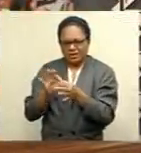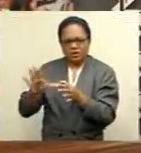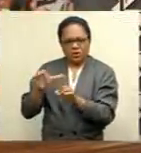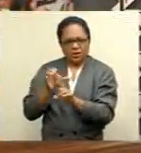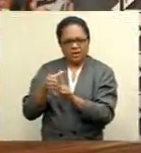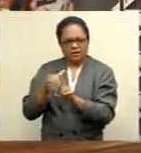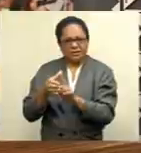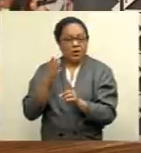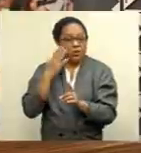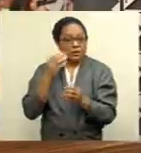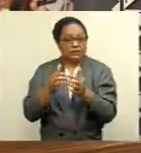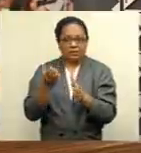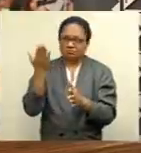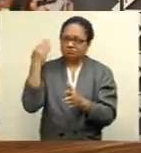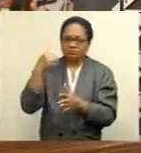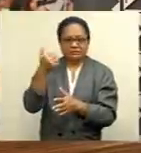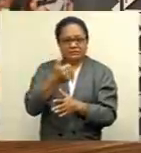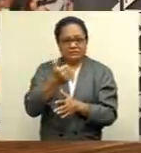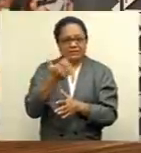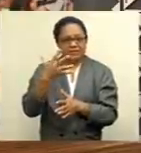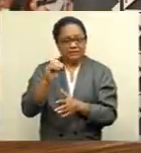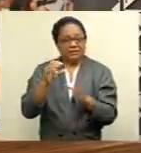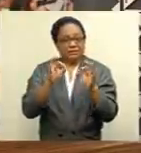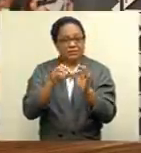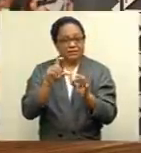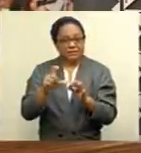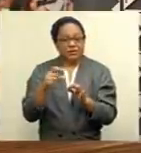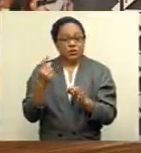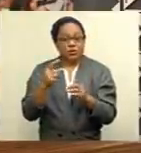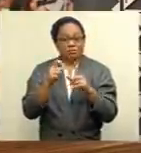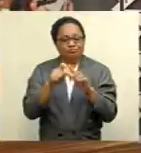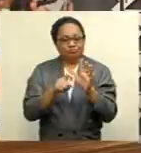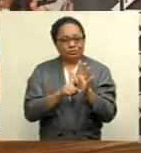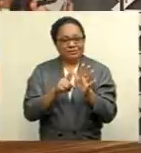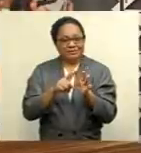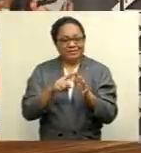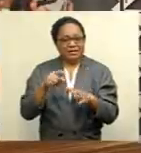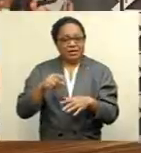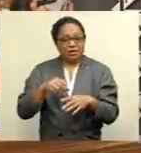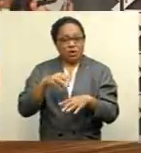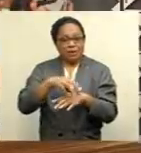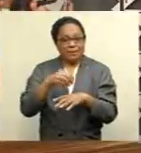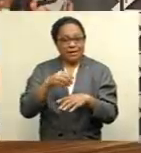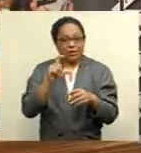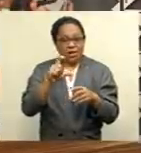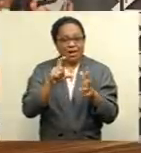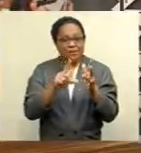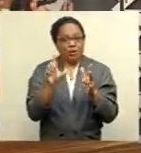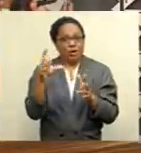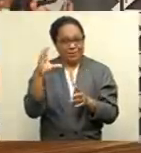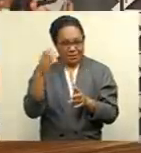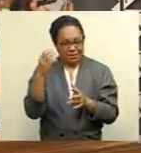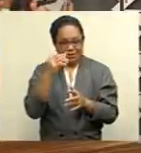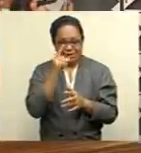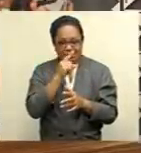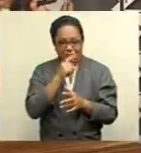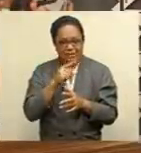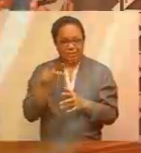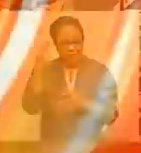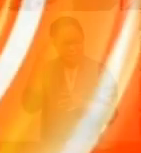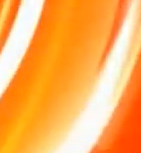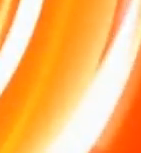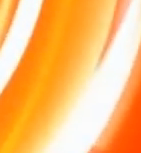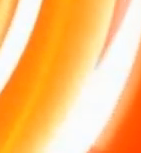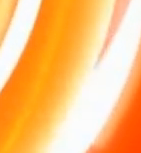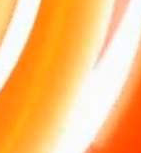at least 1650 BC by the pre-Columbian people of ancient Mesoamerica. It's now generally known as hip ball.